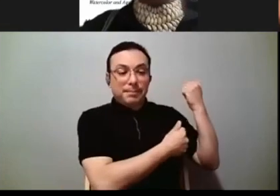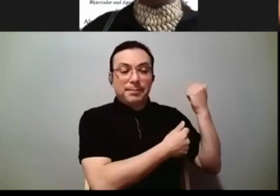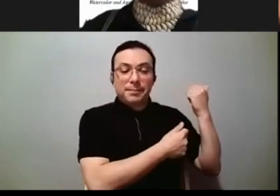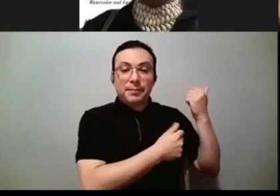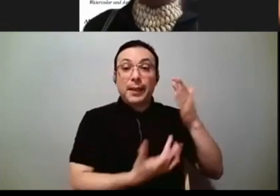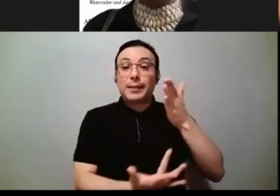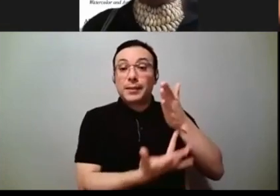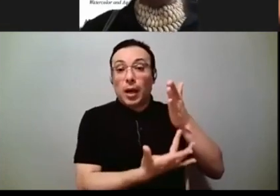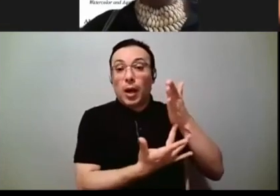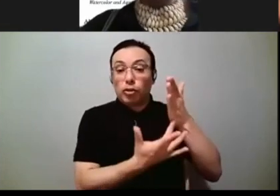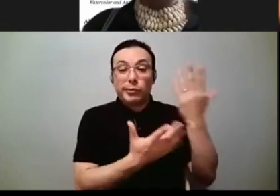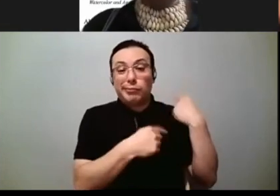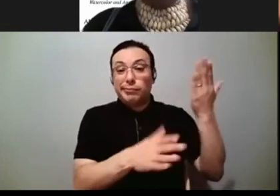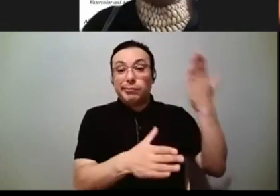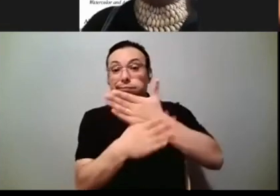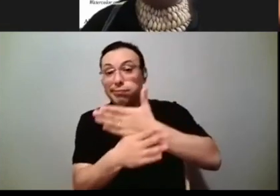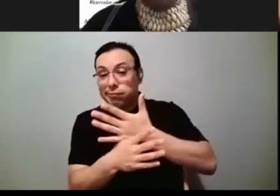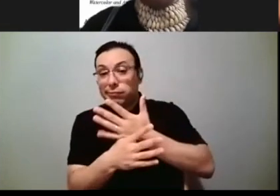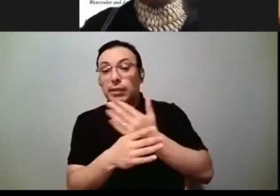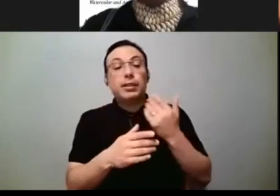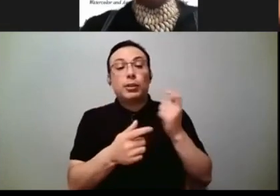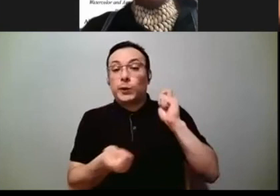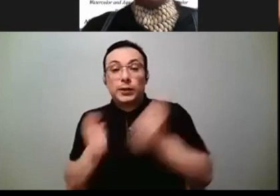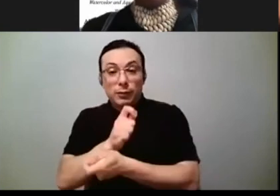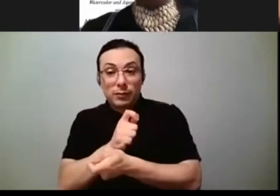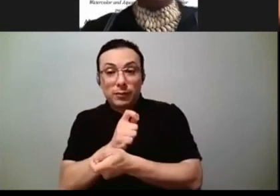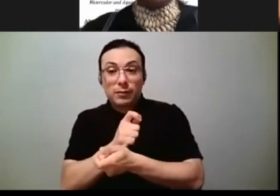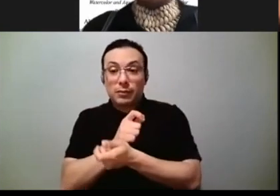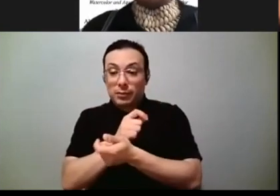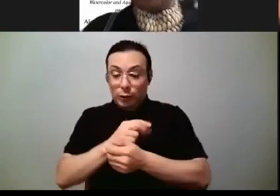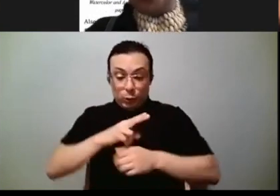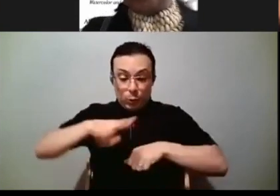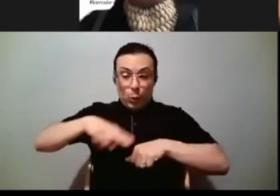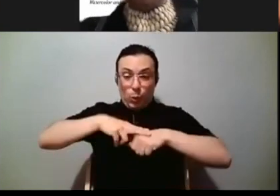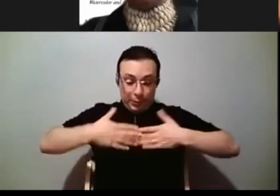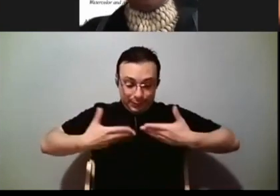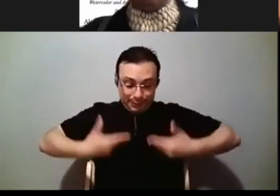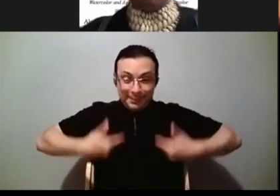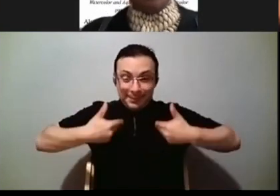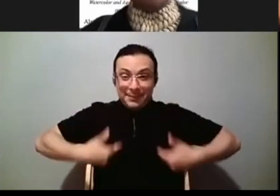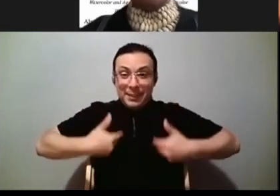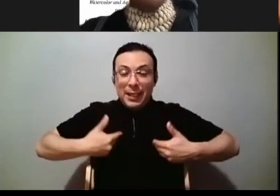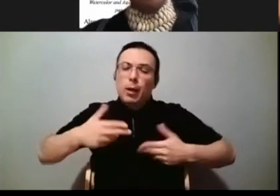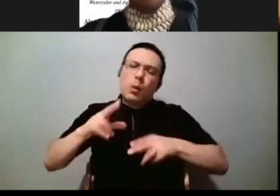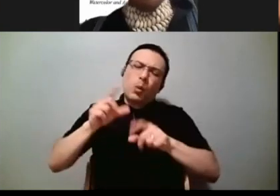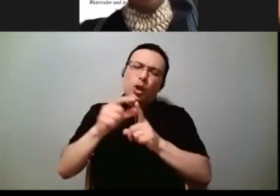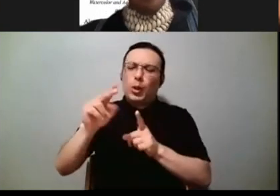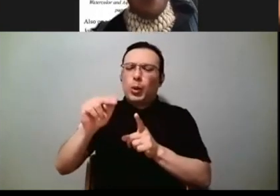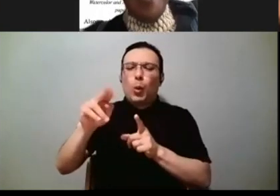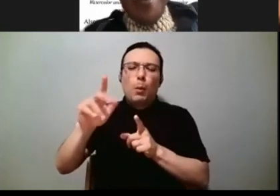disrupted all of our our normal you know i i mean i hesitate to use the word normal but you know